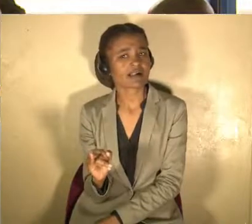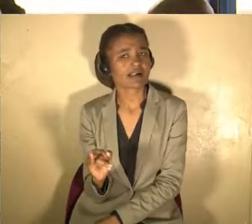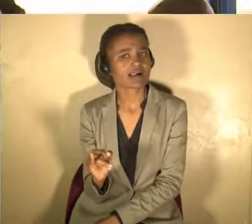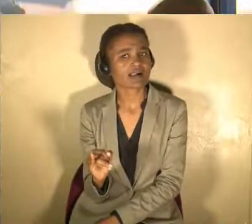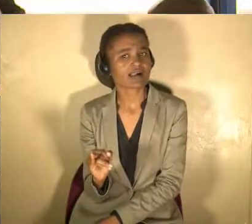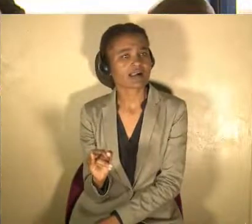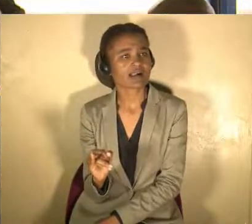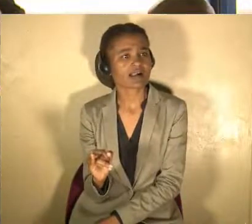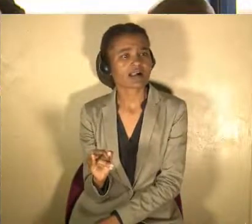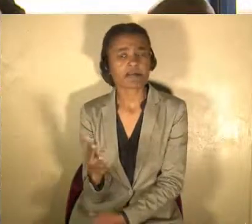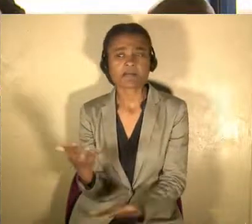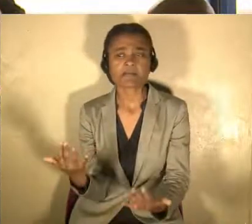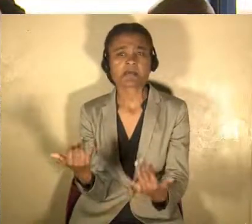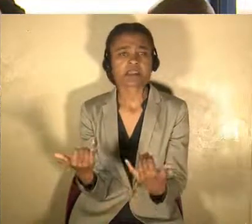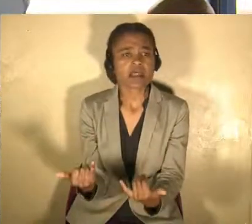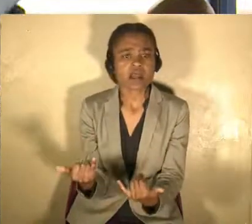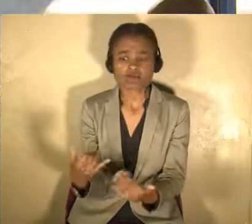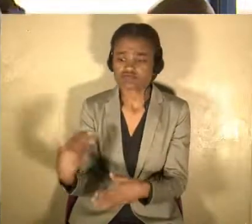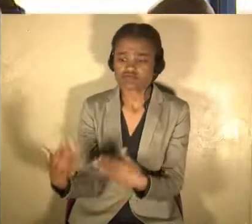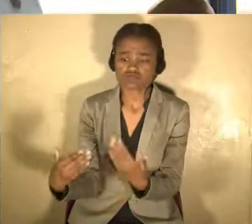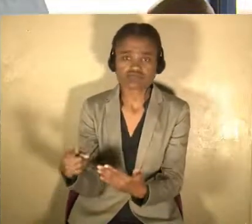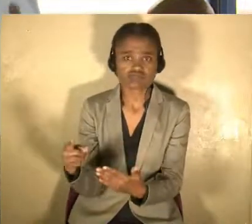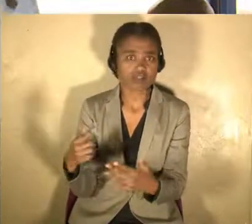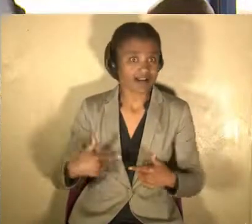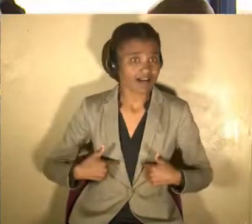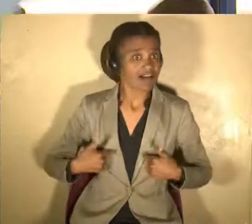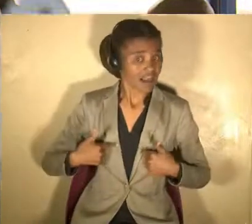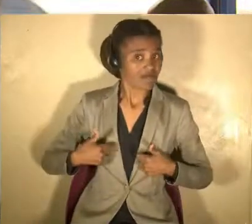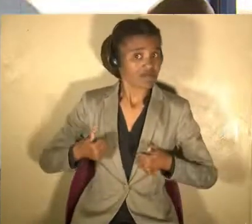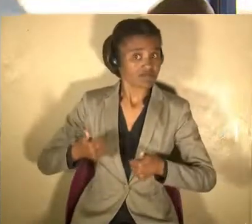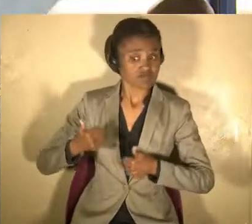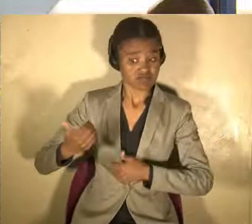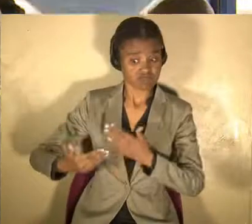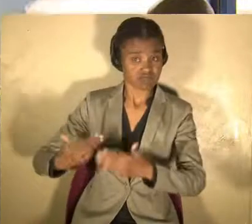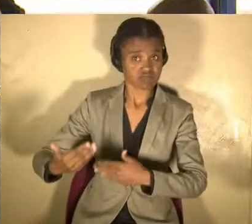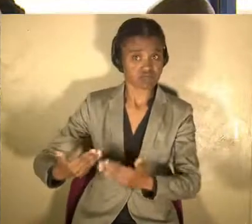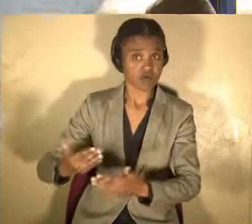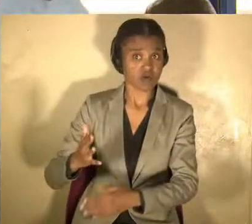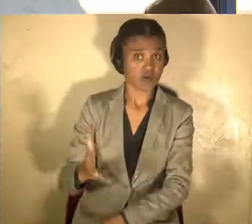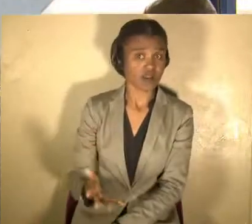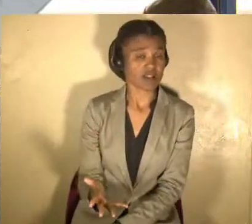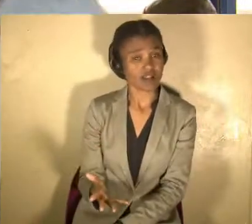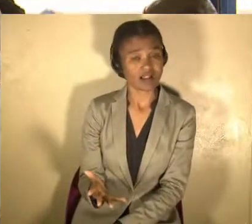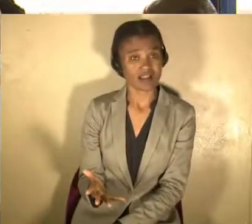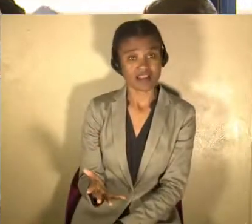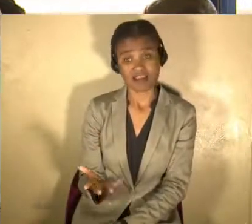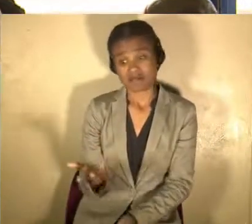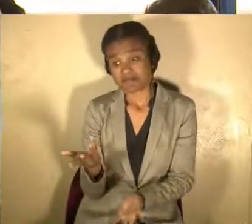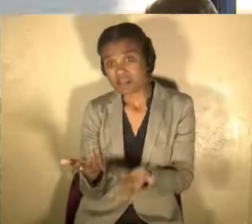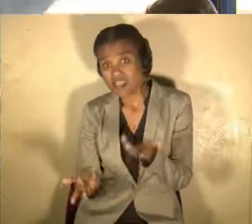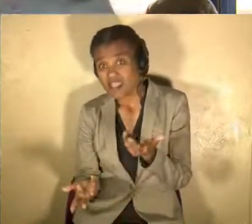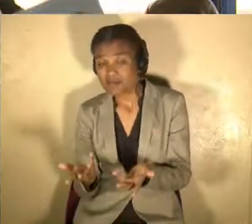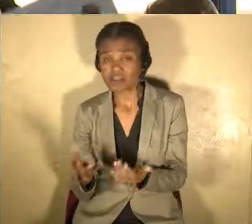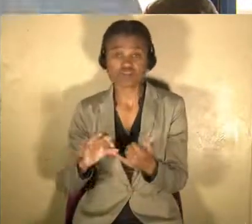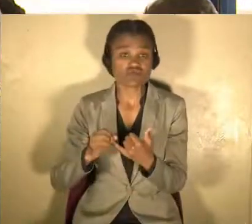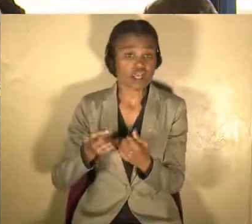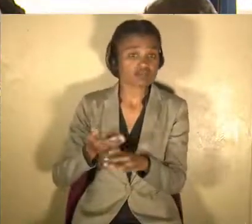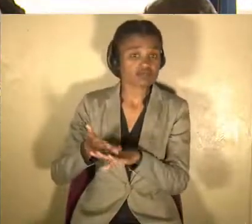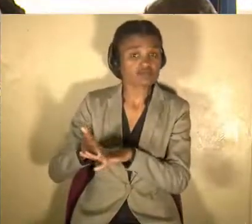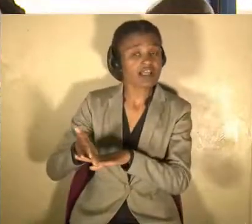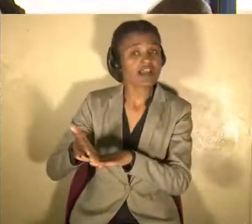angeka survive beyond that na usadinga unqid akuna any intervention that can be created for that ukuthi mhlambe makasuka